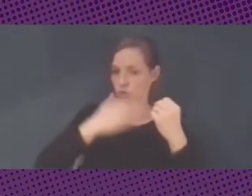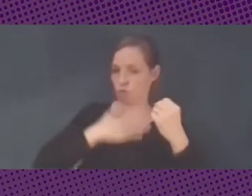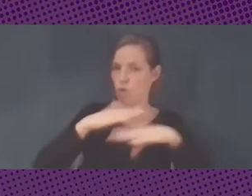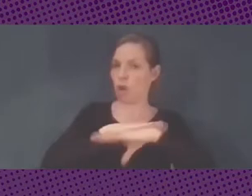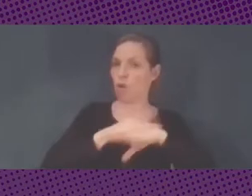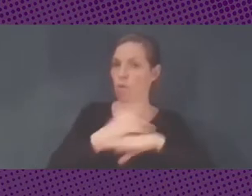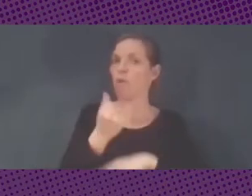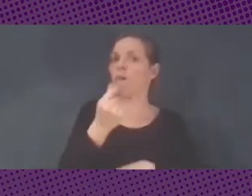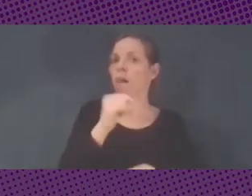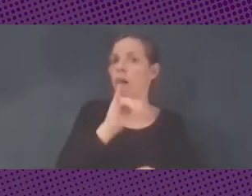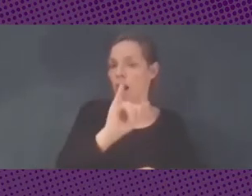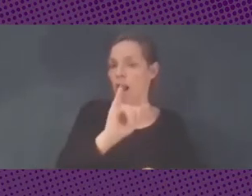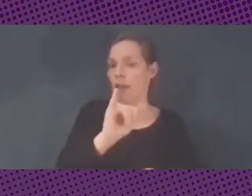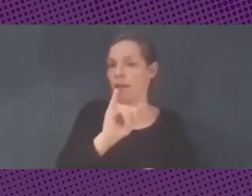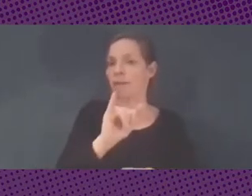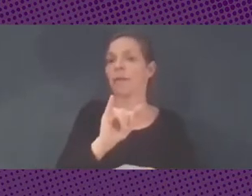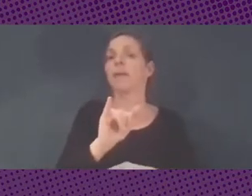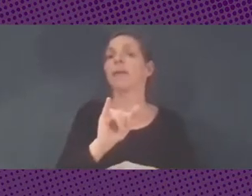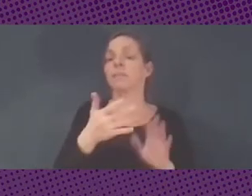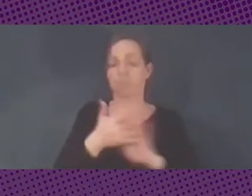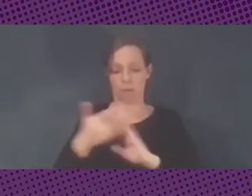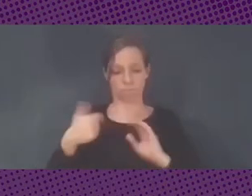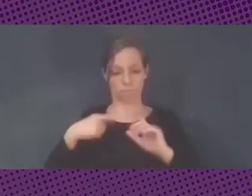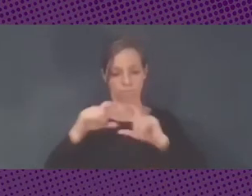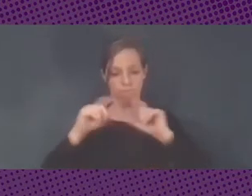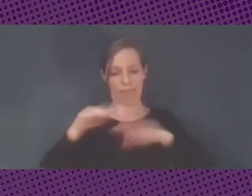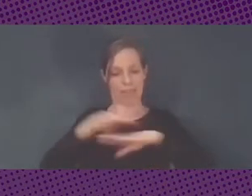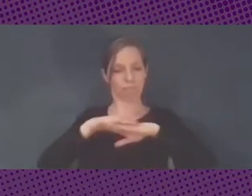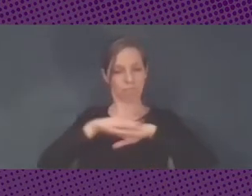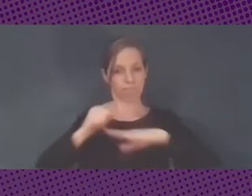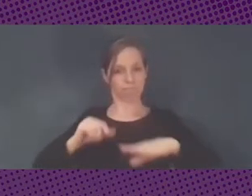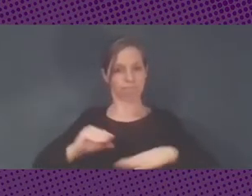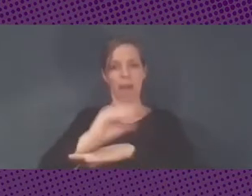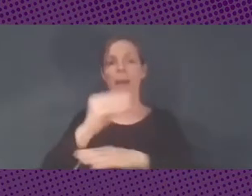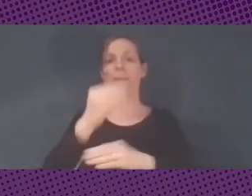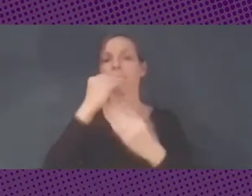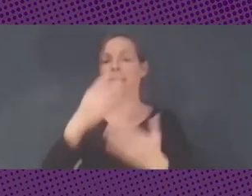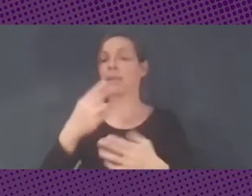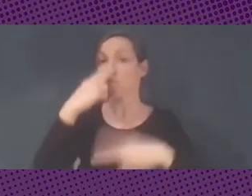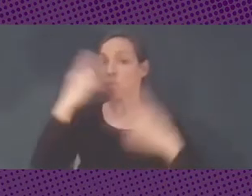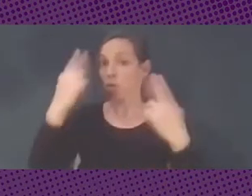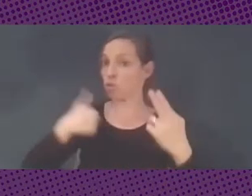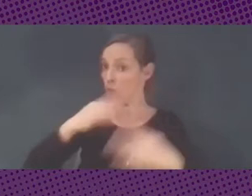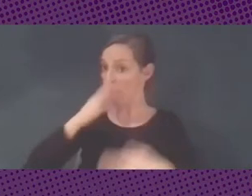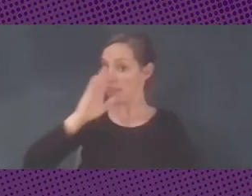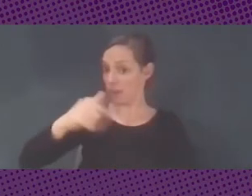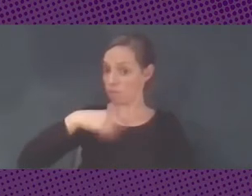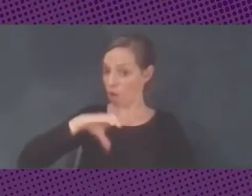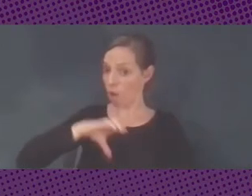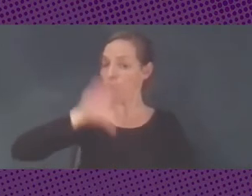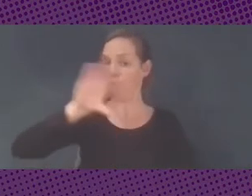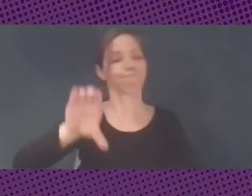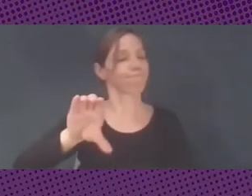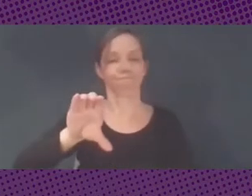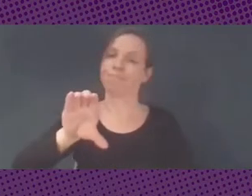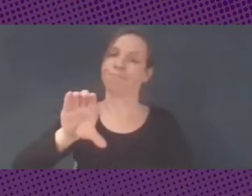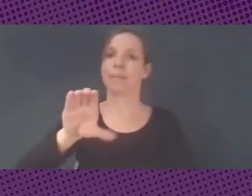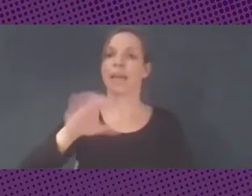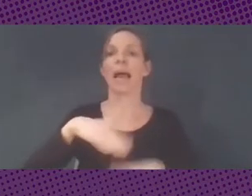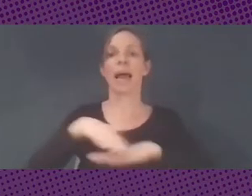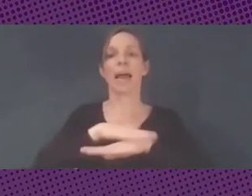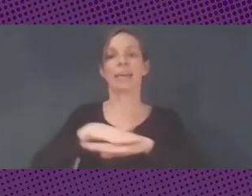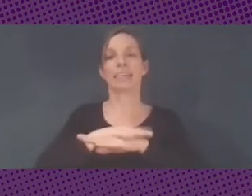provider of public goods. The state becomes an agent that uses fiscal resources in order to the risk